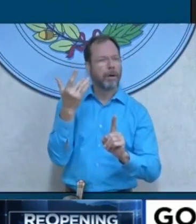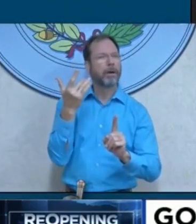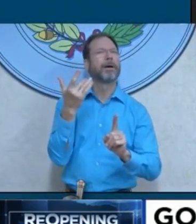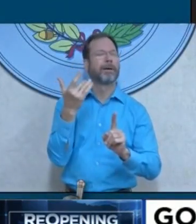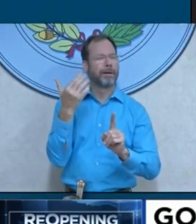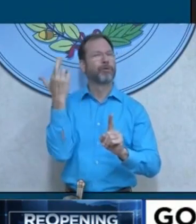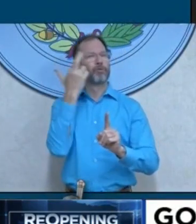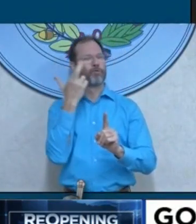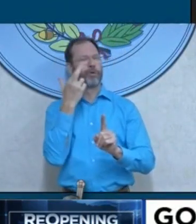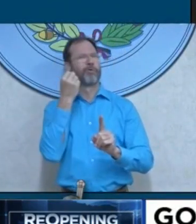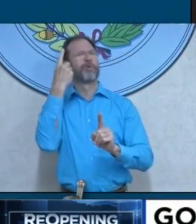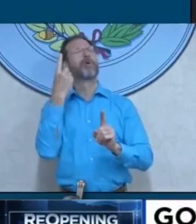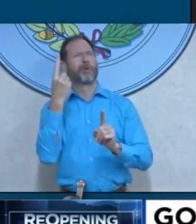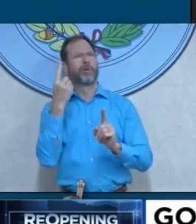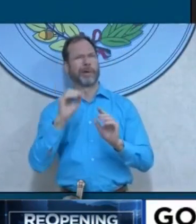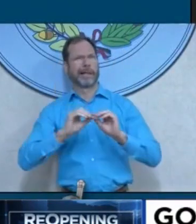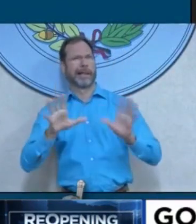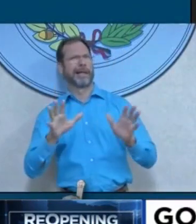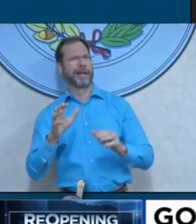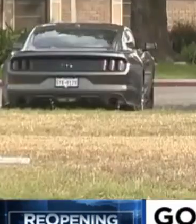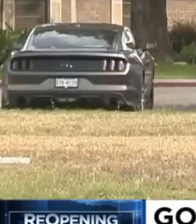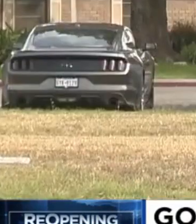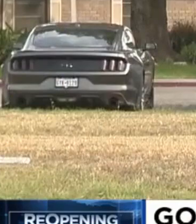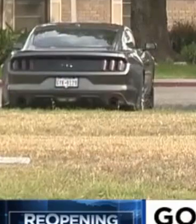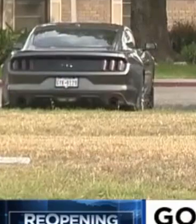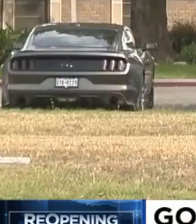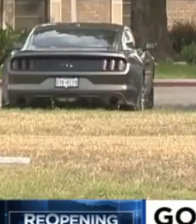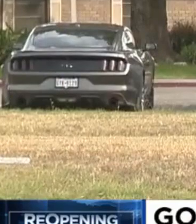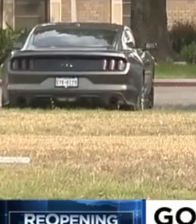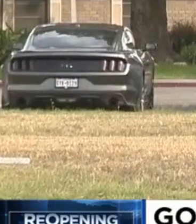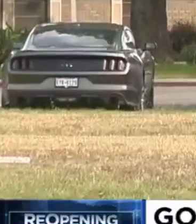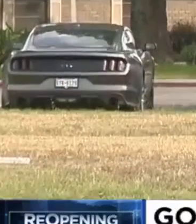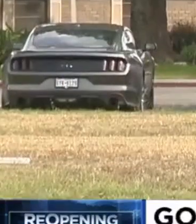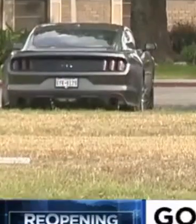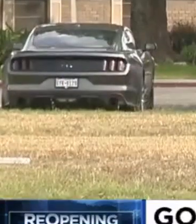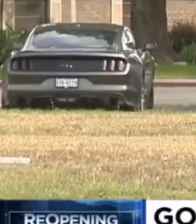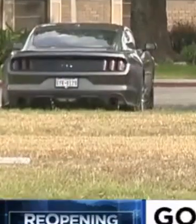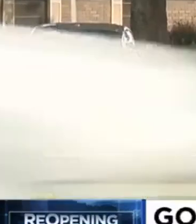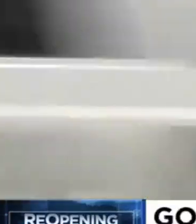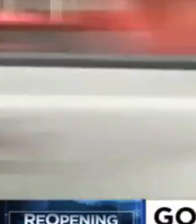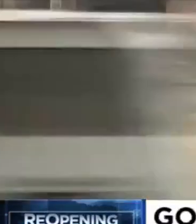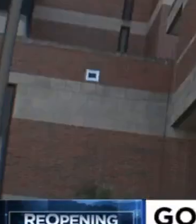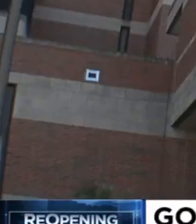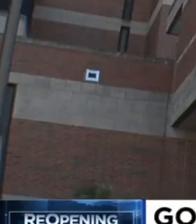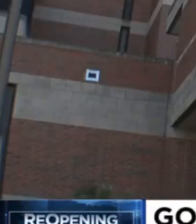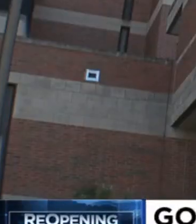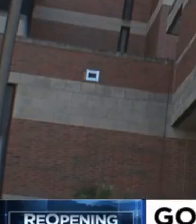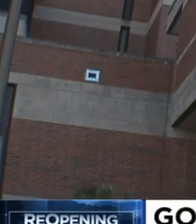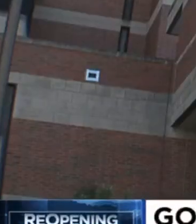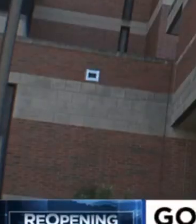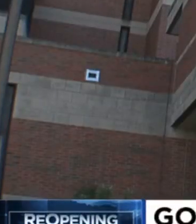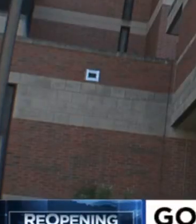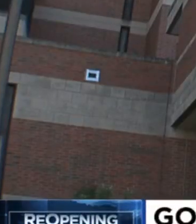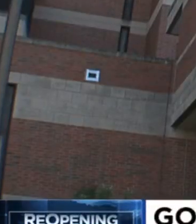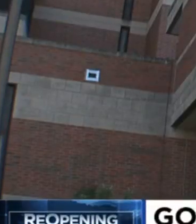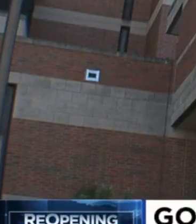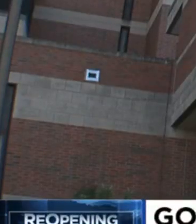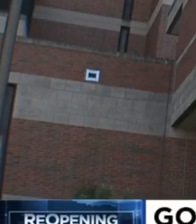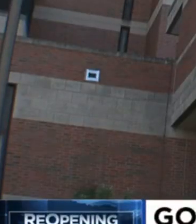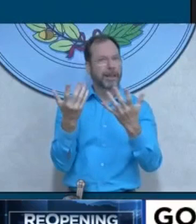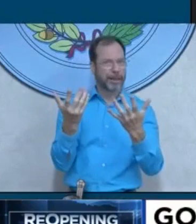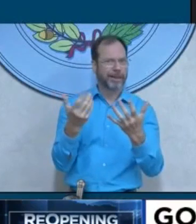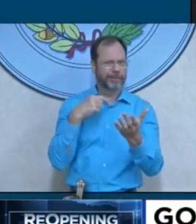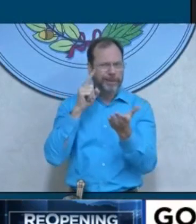explaining those reasons. He said hundreds of cases are coming from congregate settings like nursing homes and most commonly, jails and